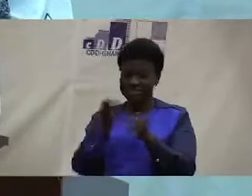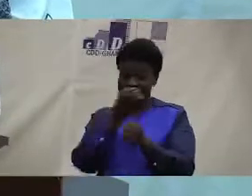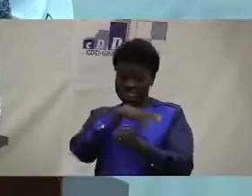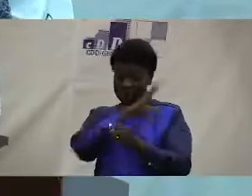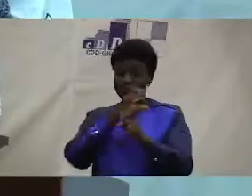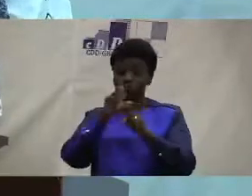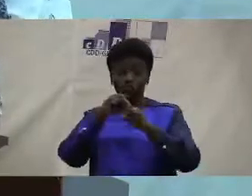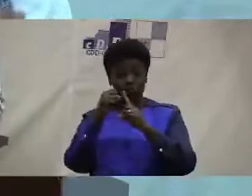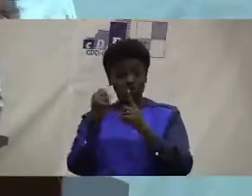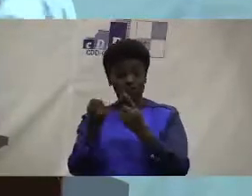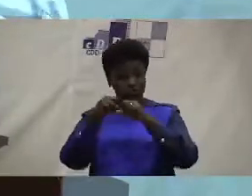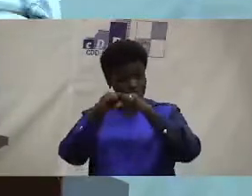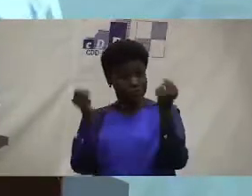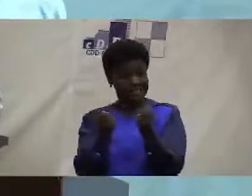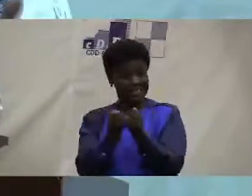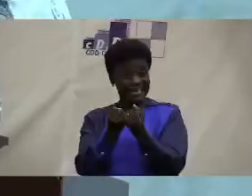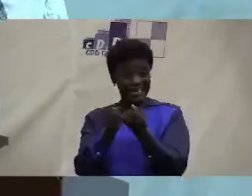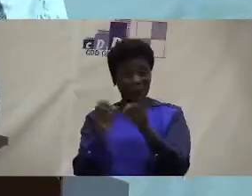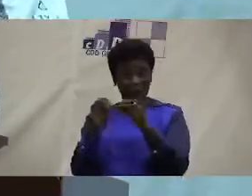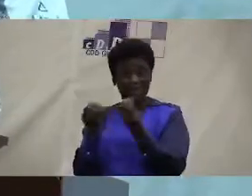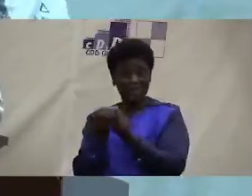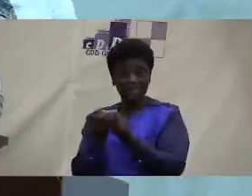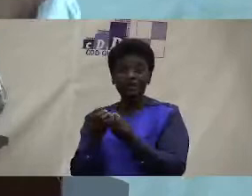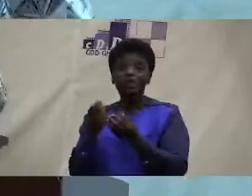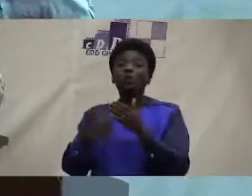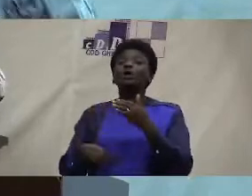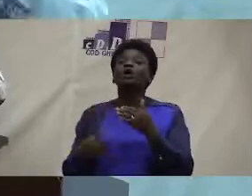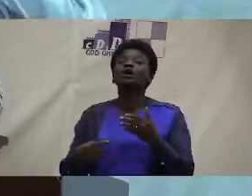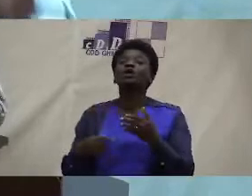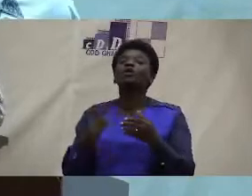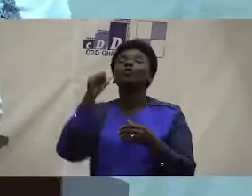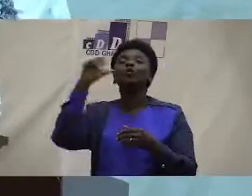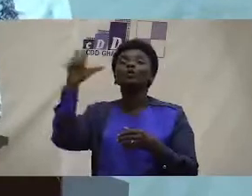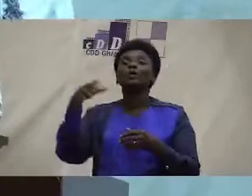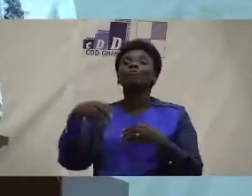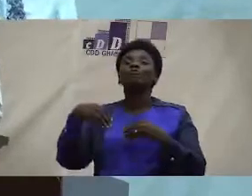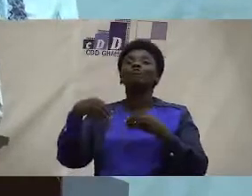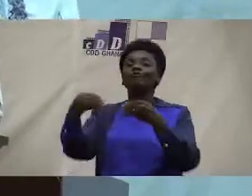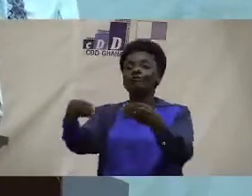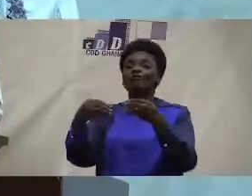organizations that emerged were the women's movement, building on